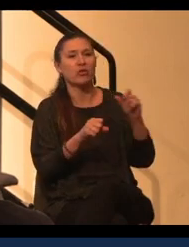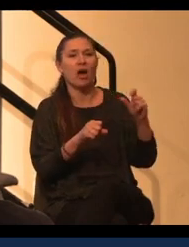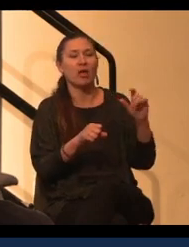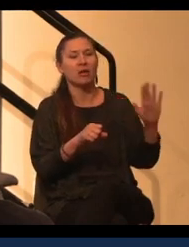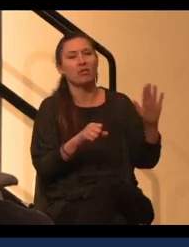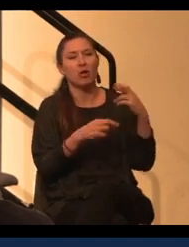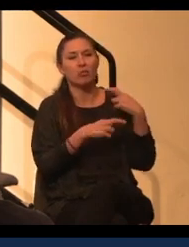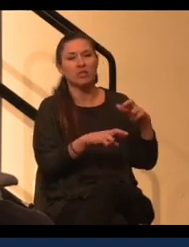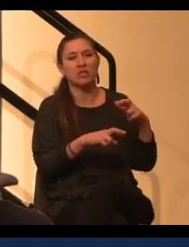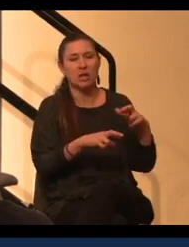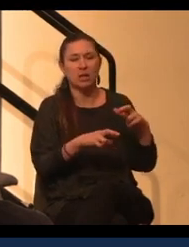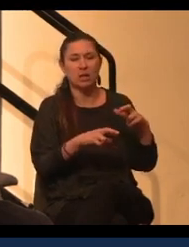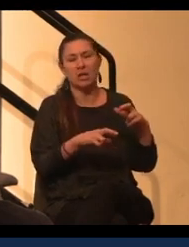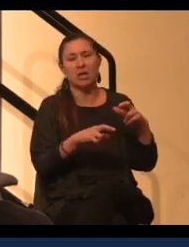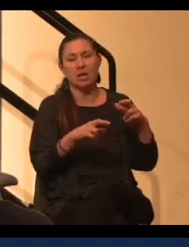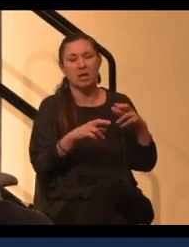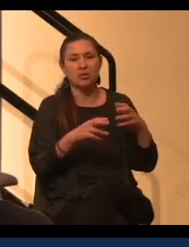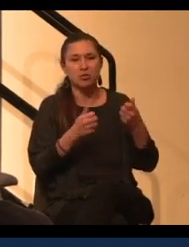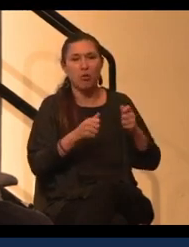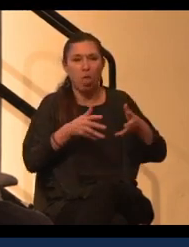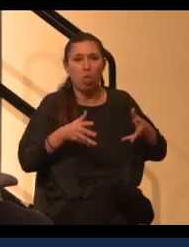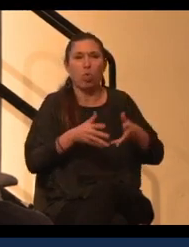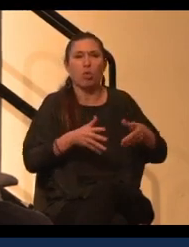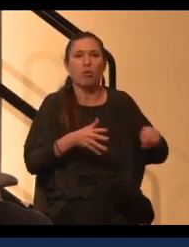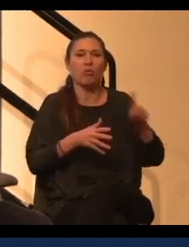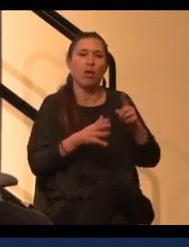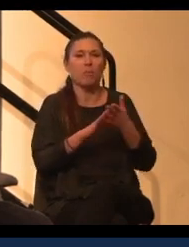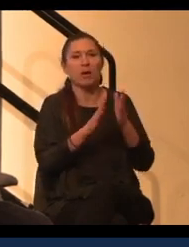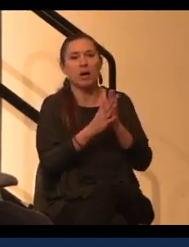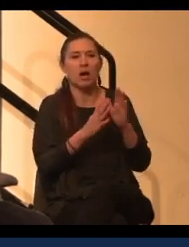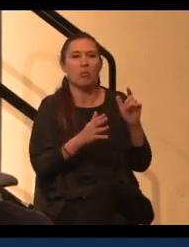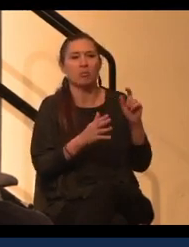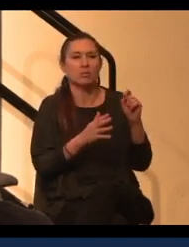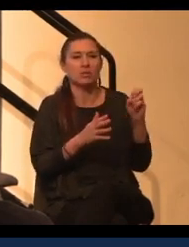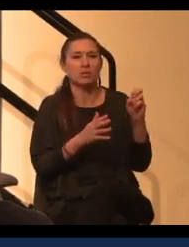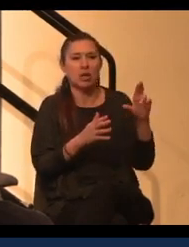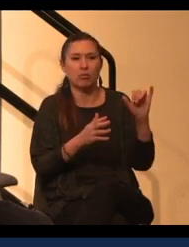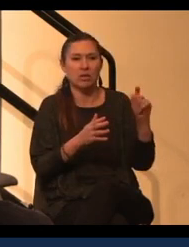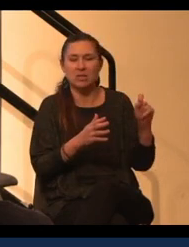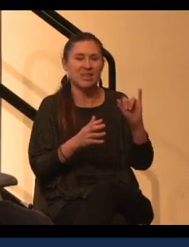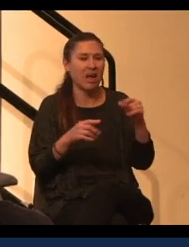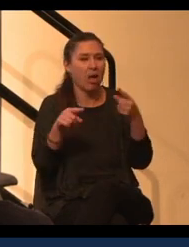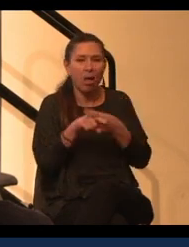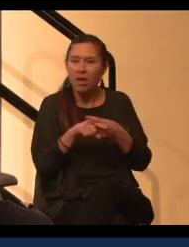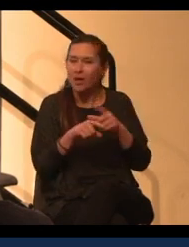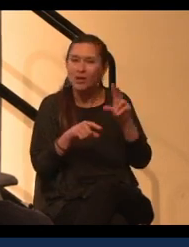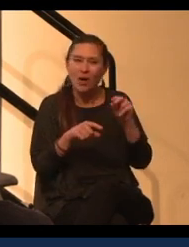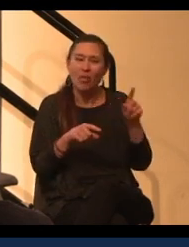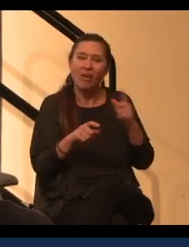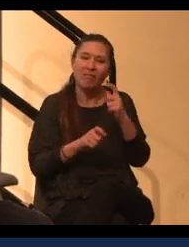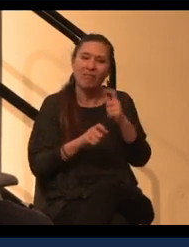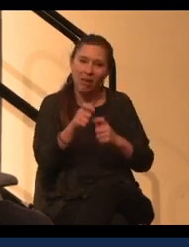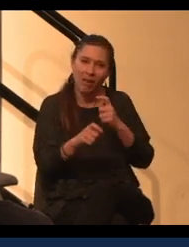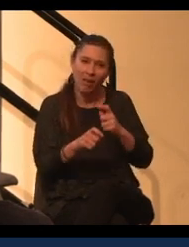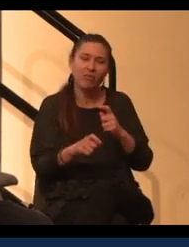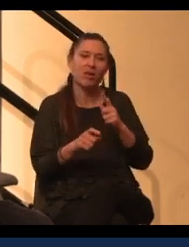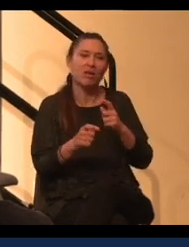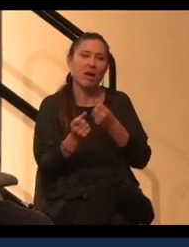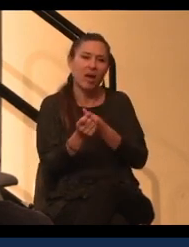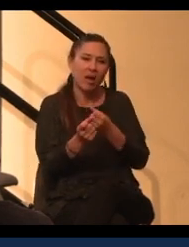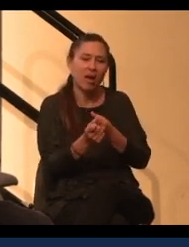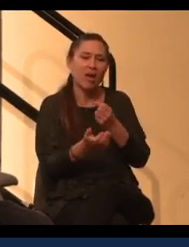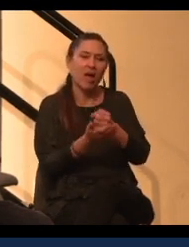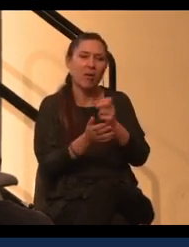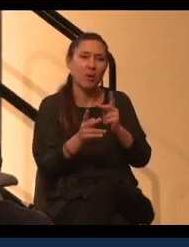actually, it's the exact opposite, in fueling generous charitable giving towards social causes. And actually, the biggest